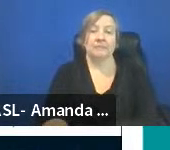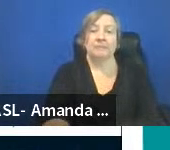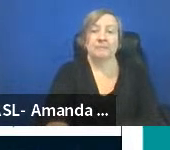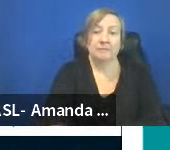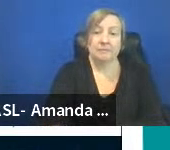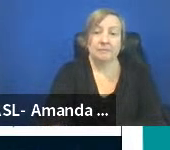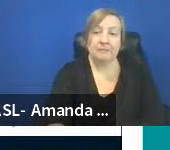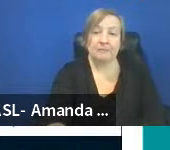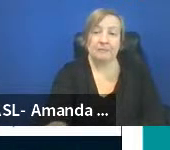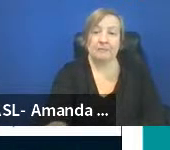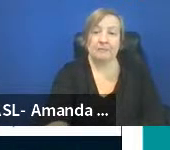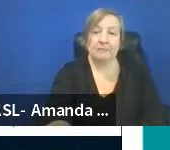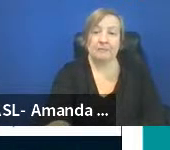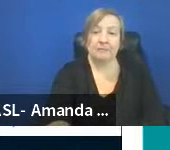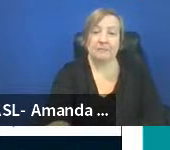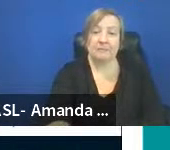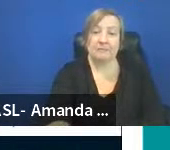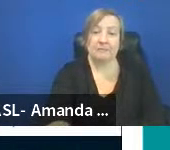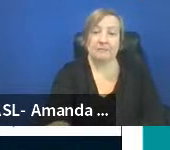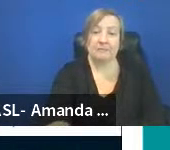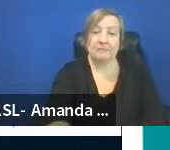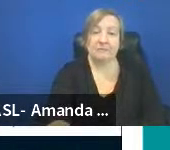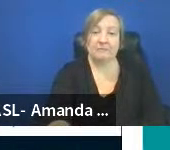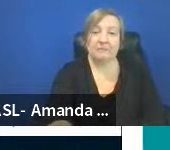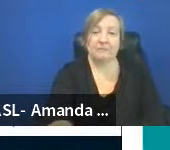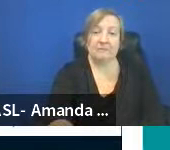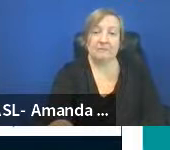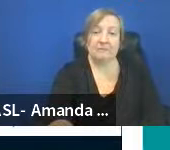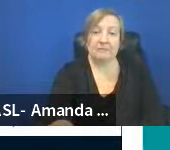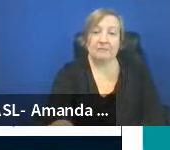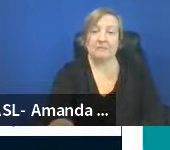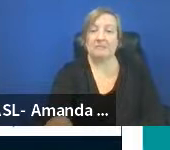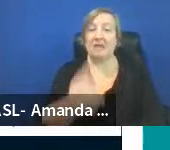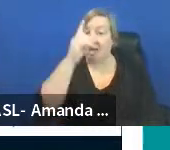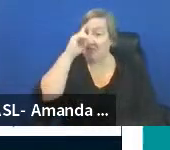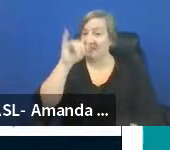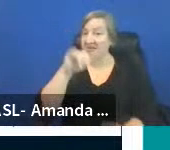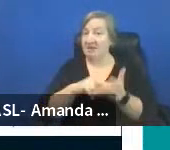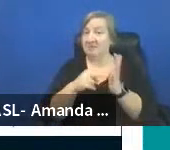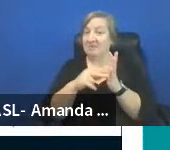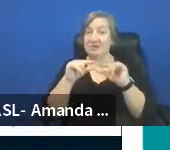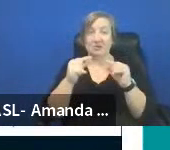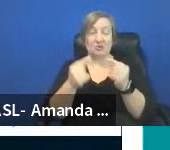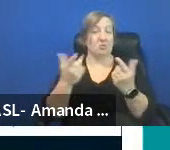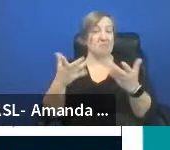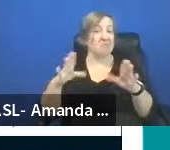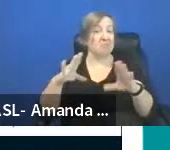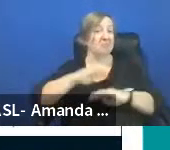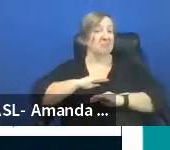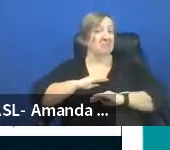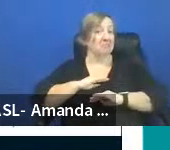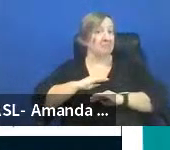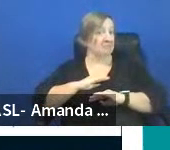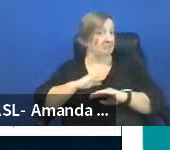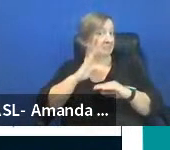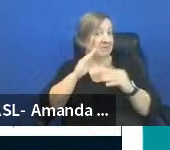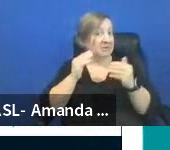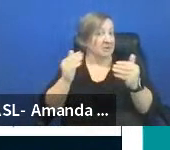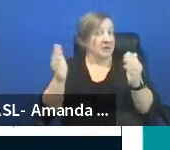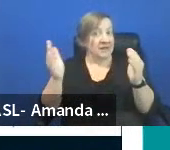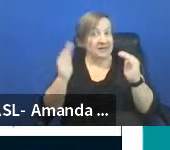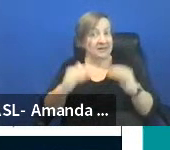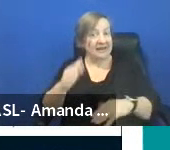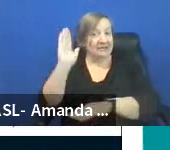So I will assume that this group is very satisfied, and we will move on to our next presentation, which